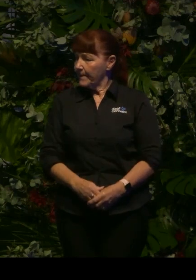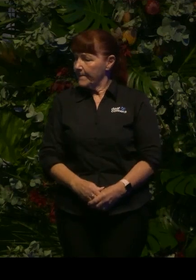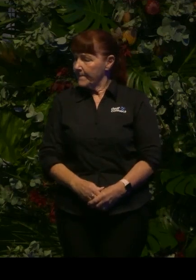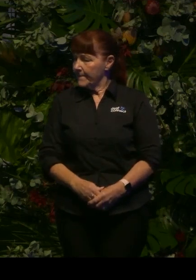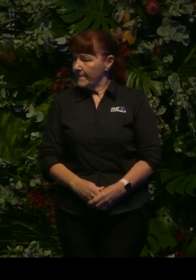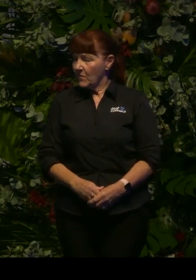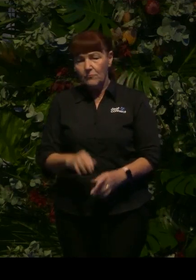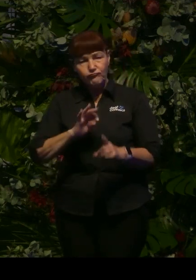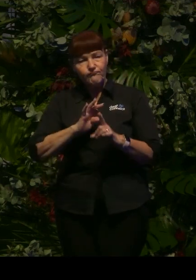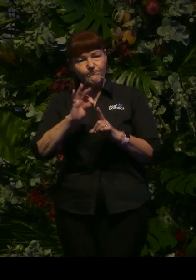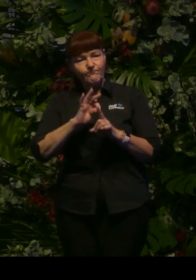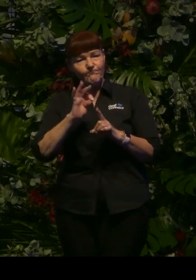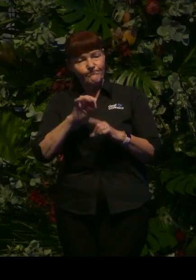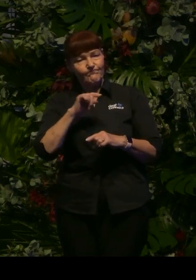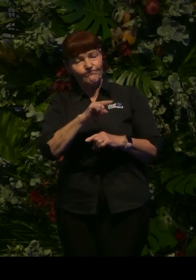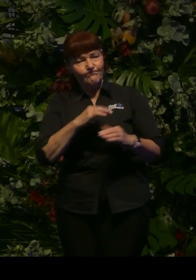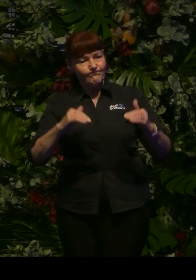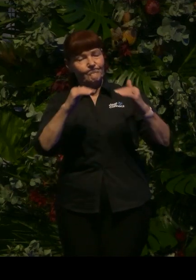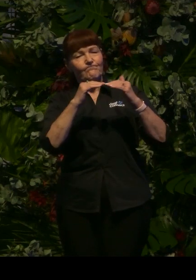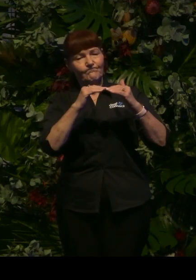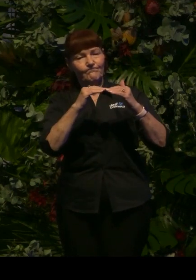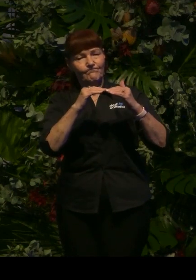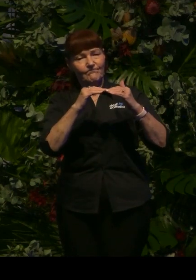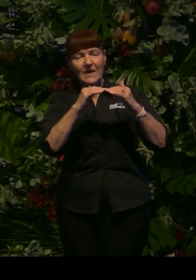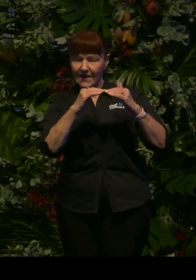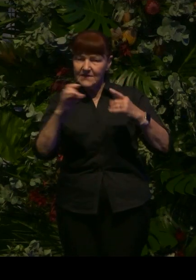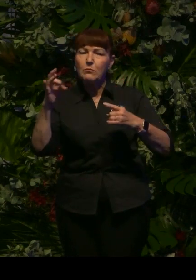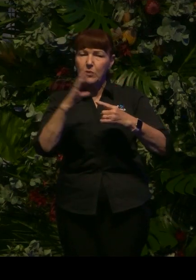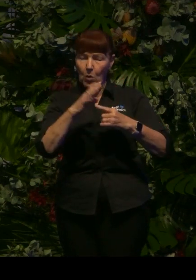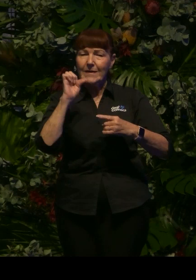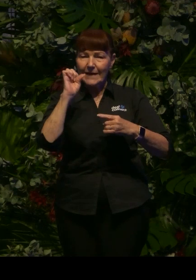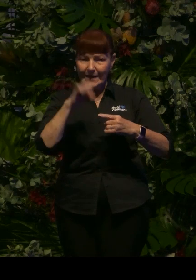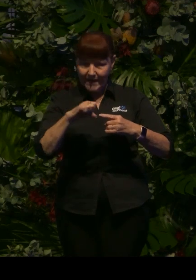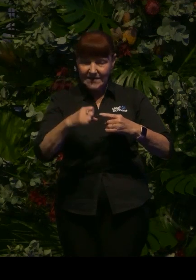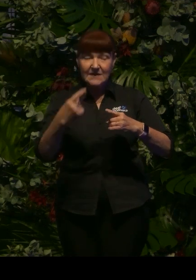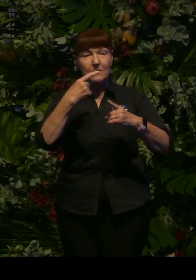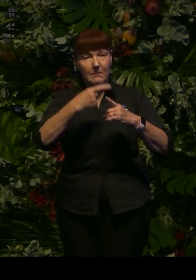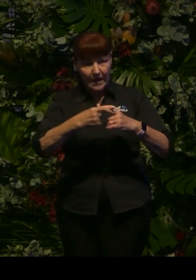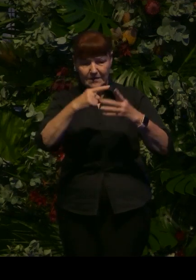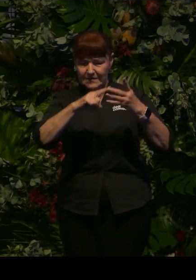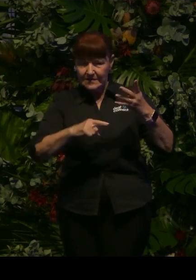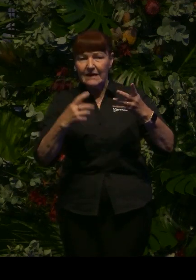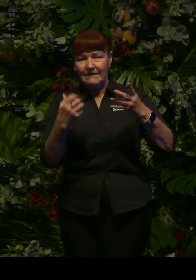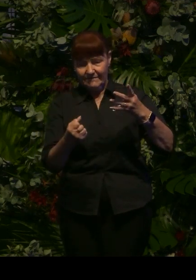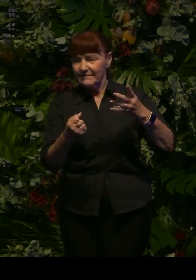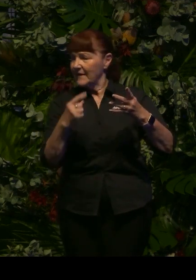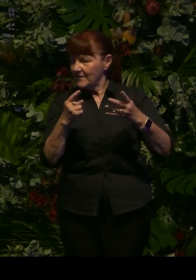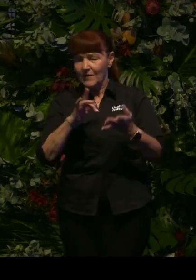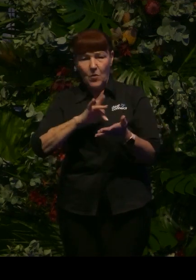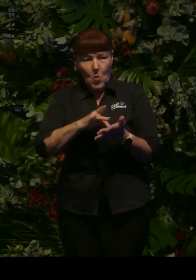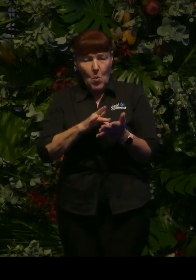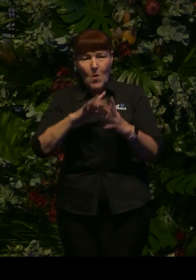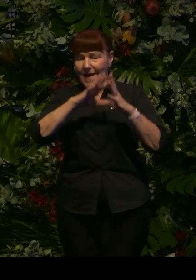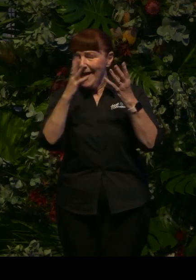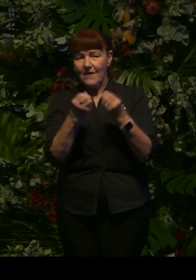Advancing racial and social justice is not only a stated priority of NEA. It's codified in our strategic budget. It is at the core of